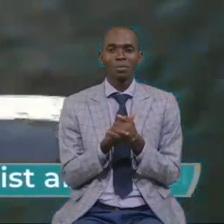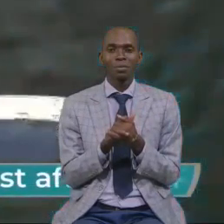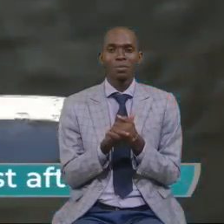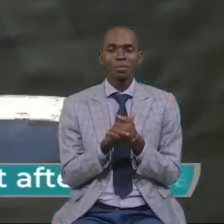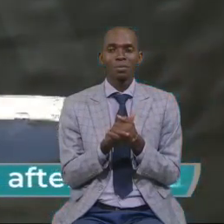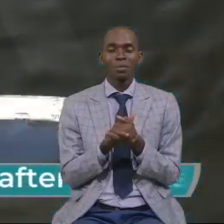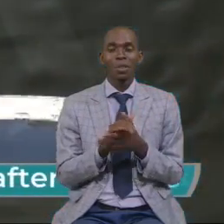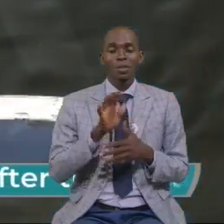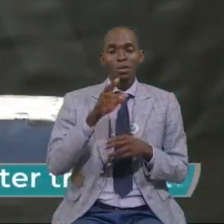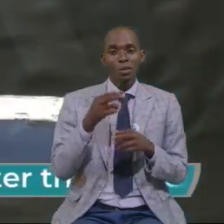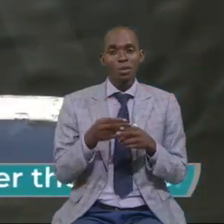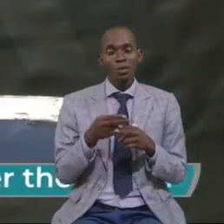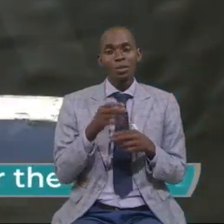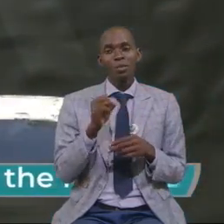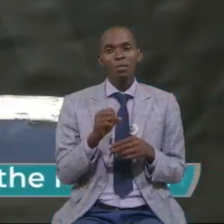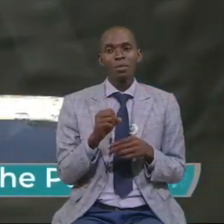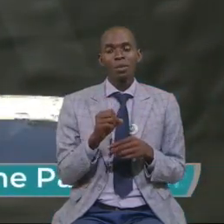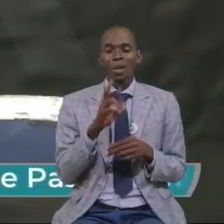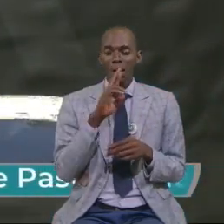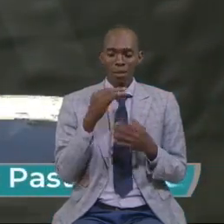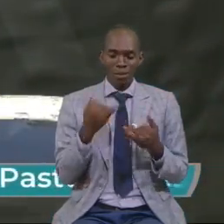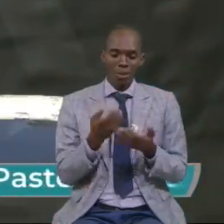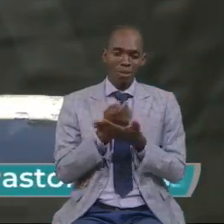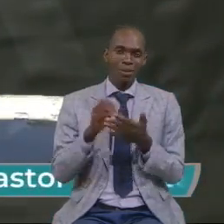Your names are being written in heaven now.